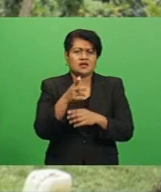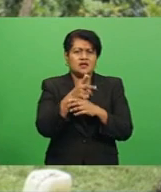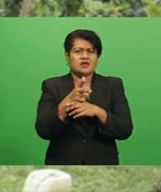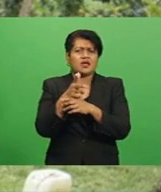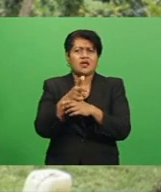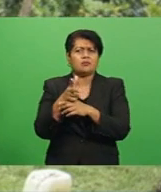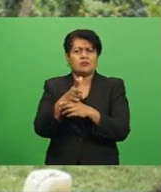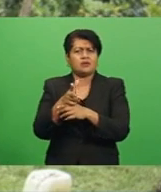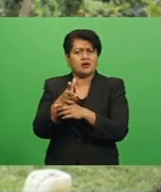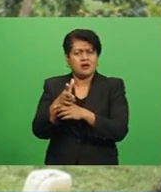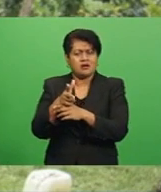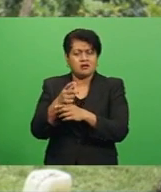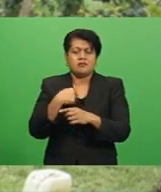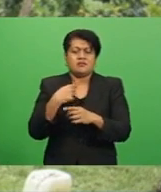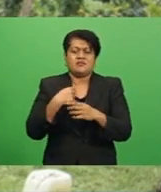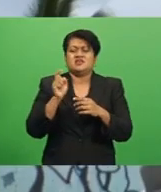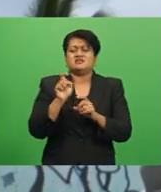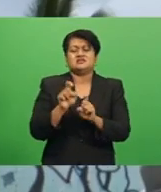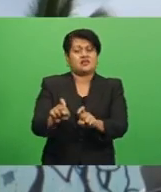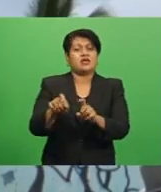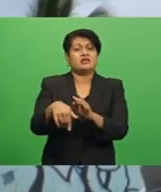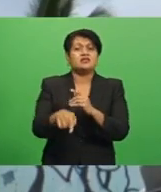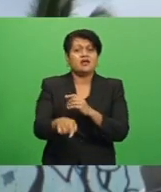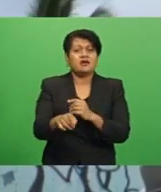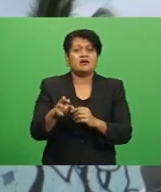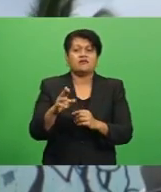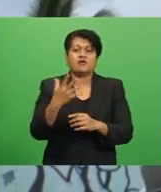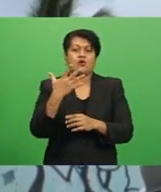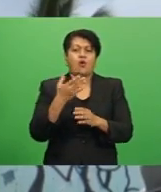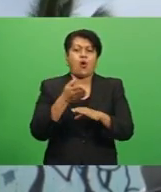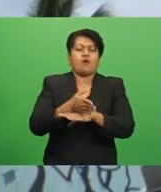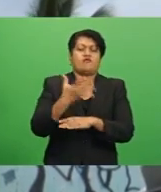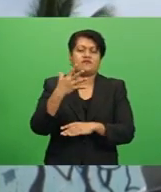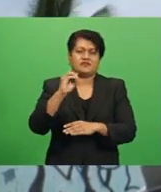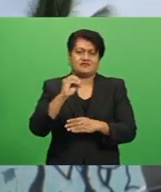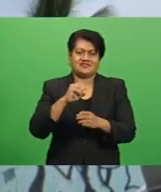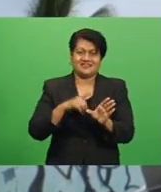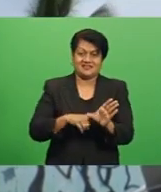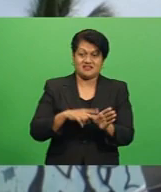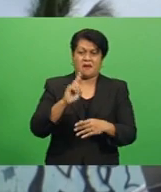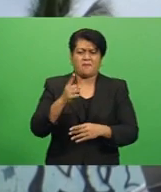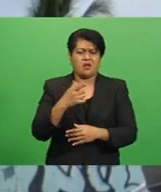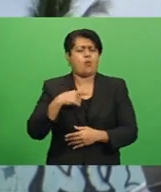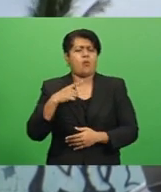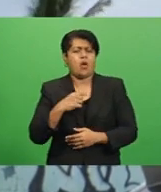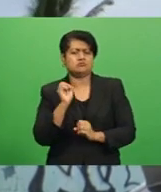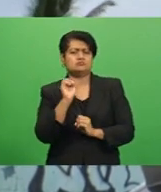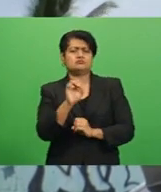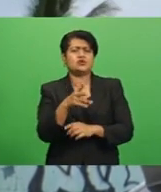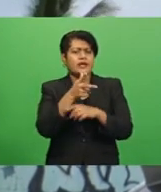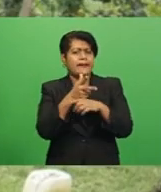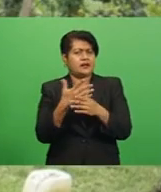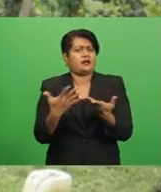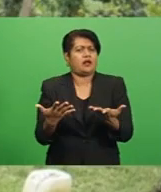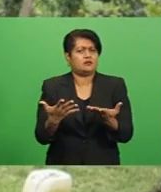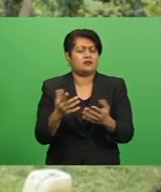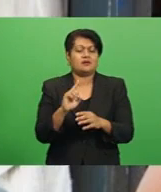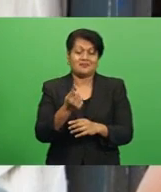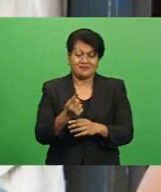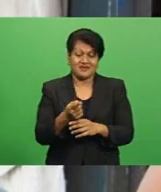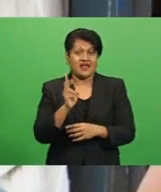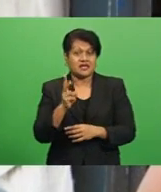I've lived here for over 15 years, and why install the cameras now? But that still is a good move, but again, it all starts from